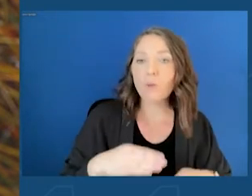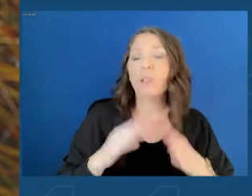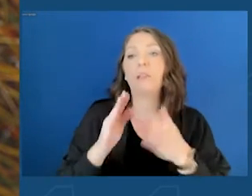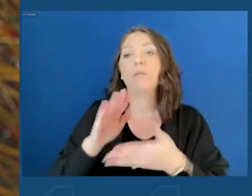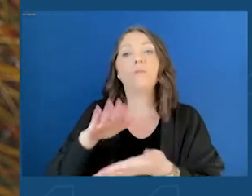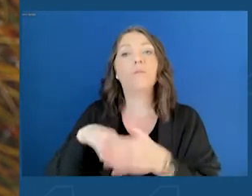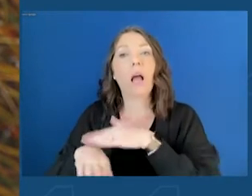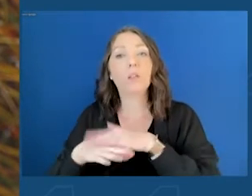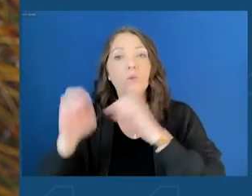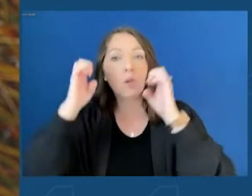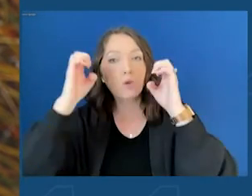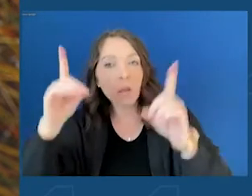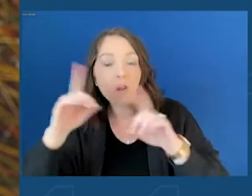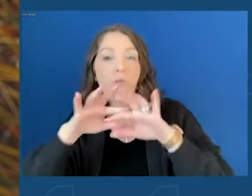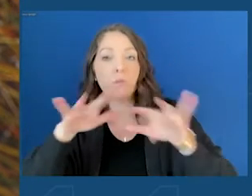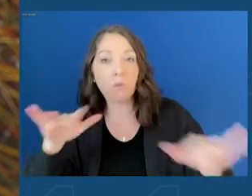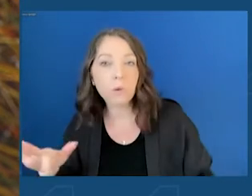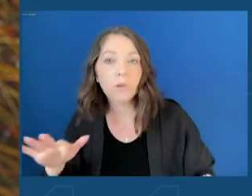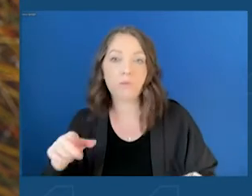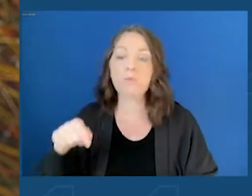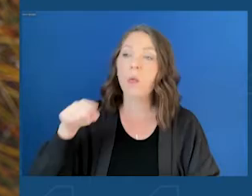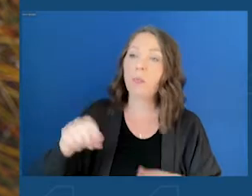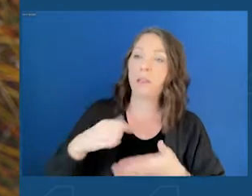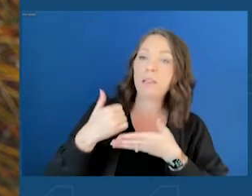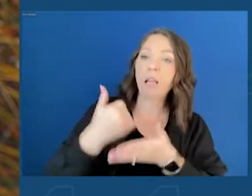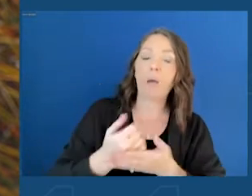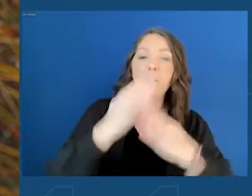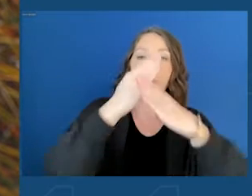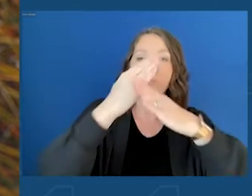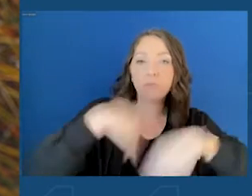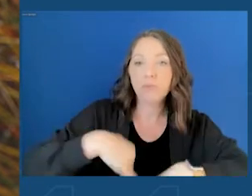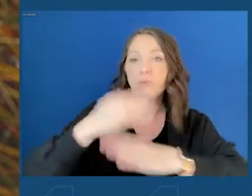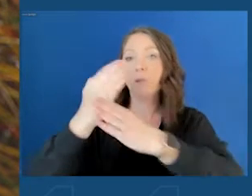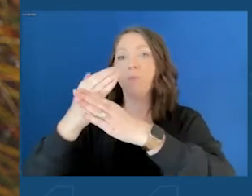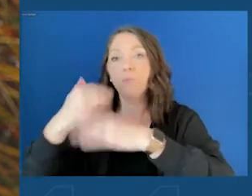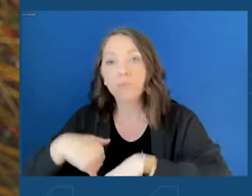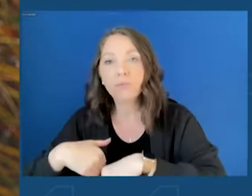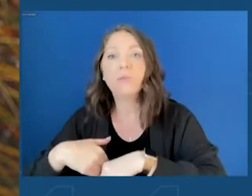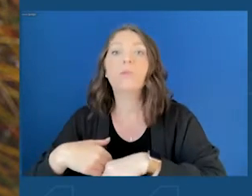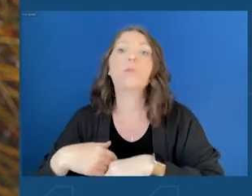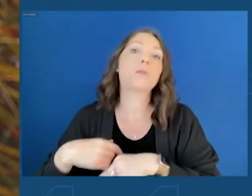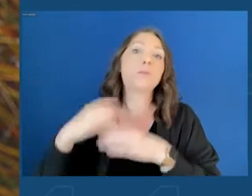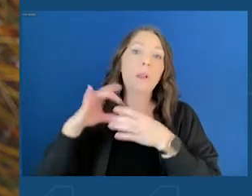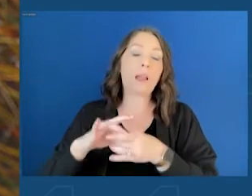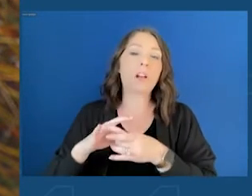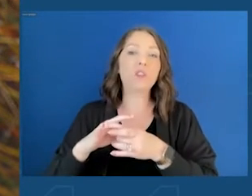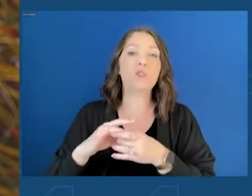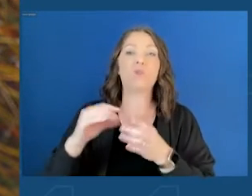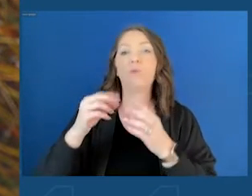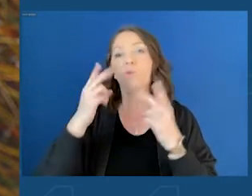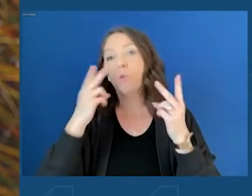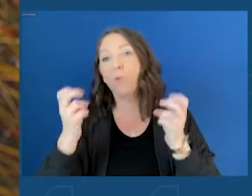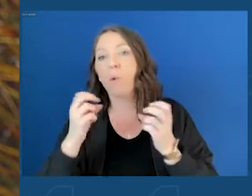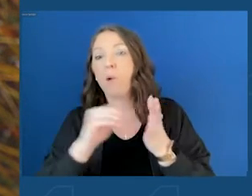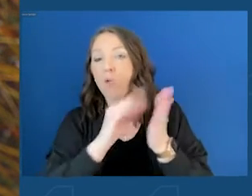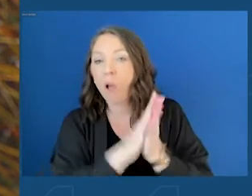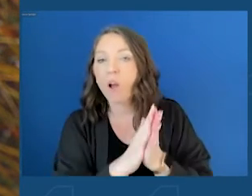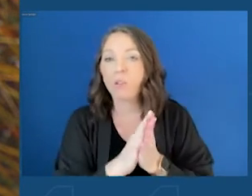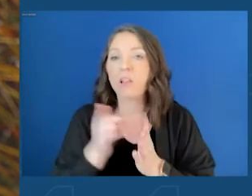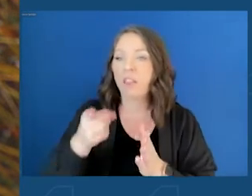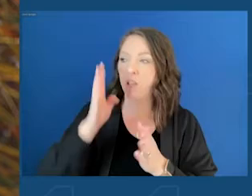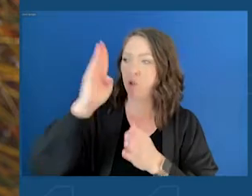the systematic barriers to jobs and housing posed by old conviction records and is going to absolutely boost our